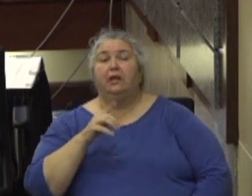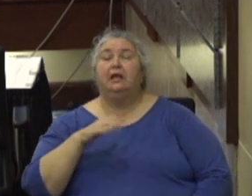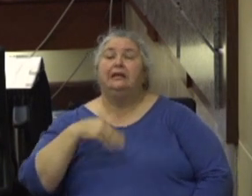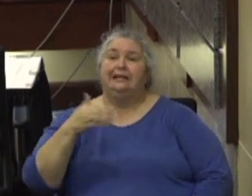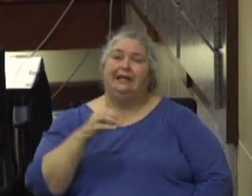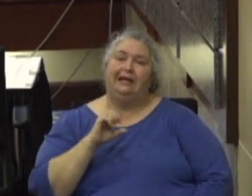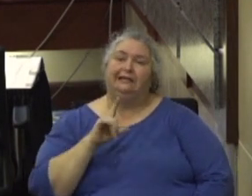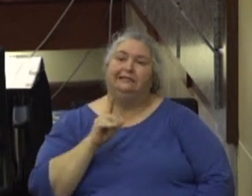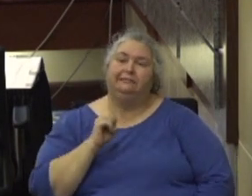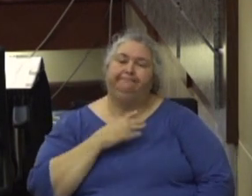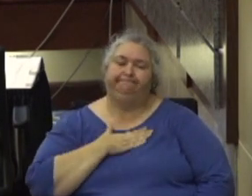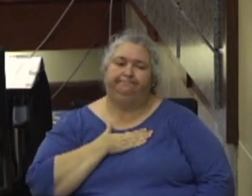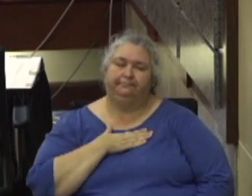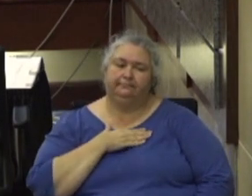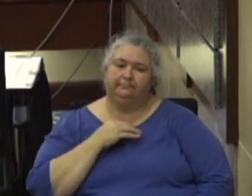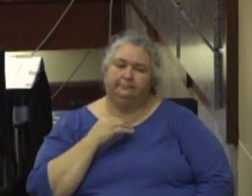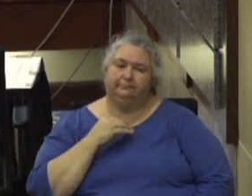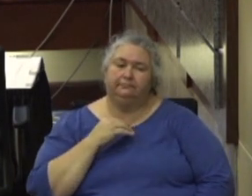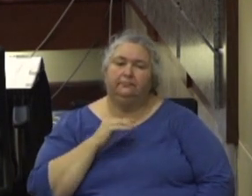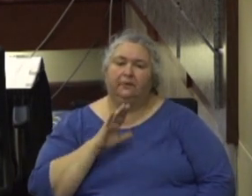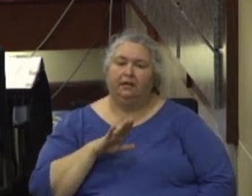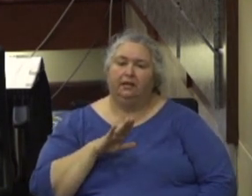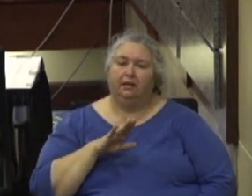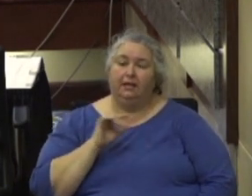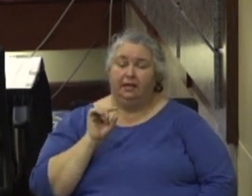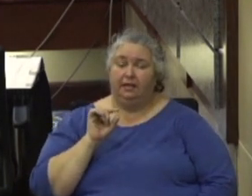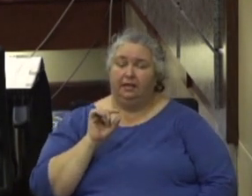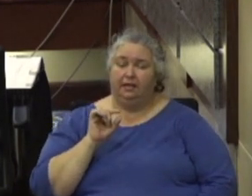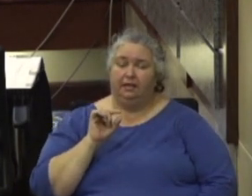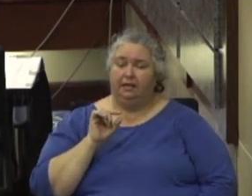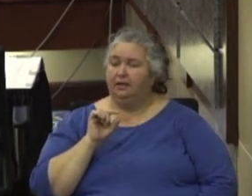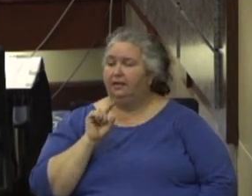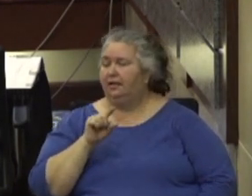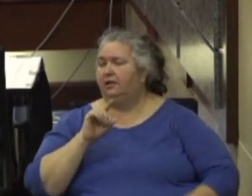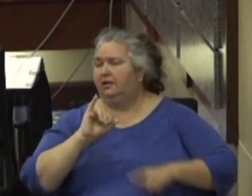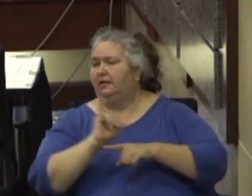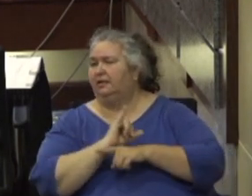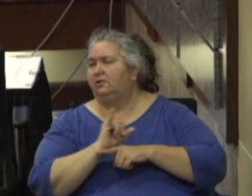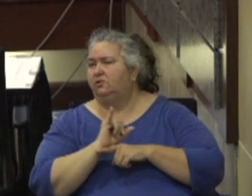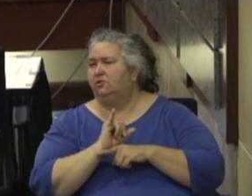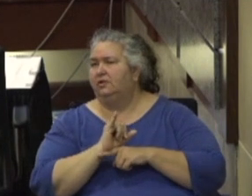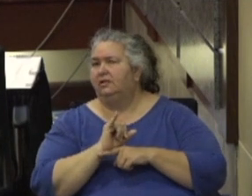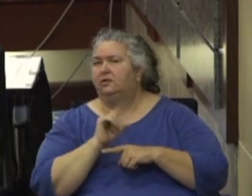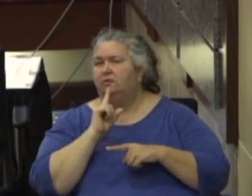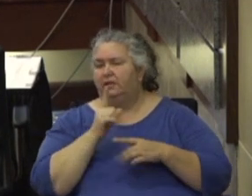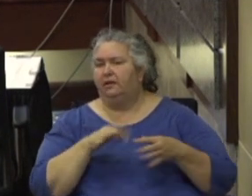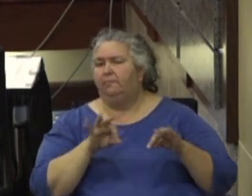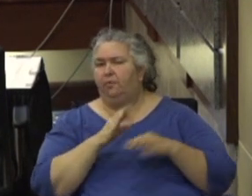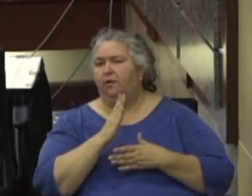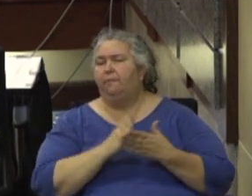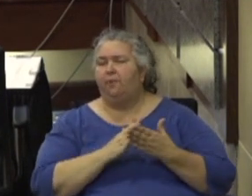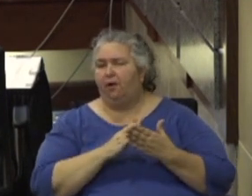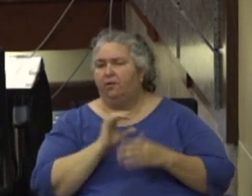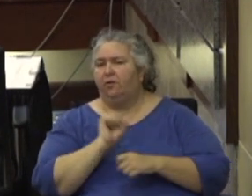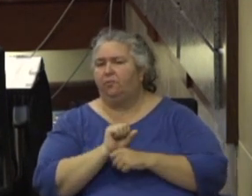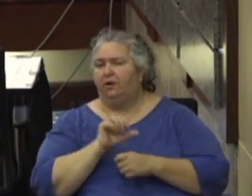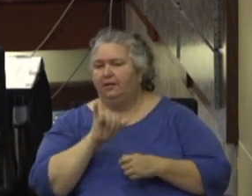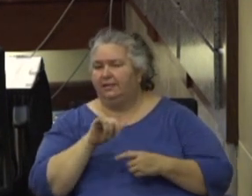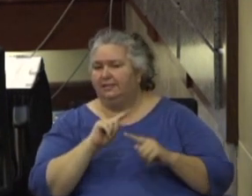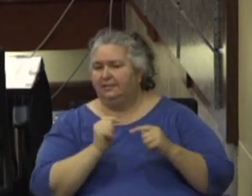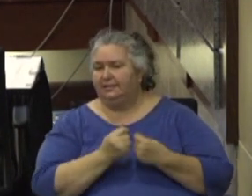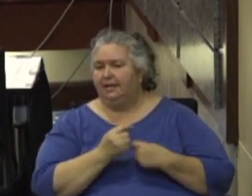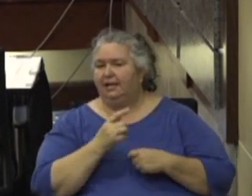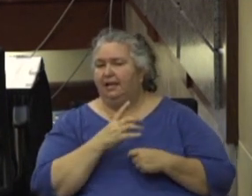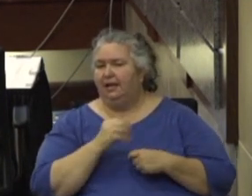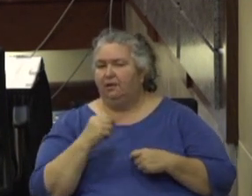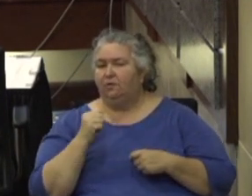slide. So, hearing from industry has really been an important part of the work of this team. And as